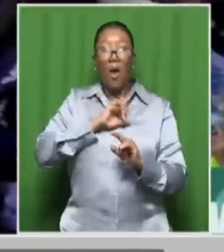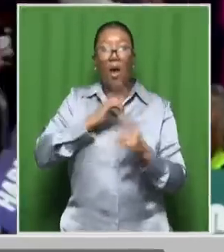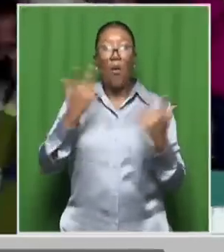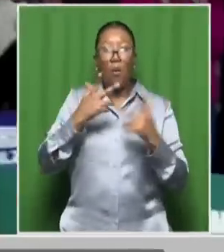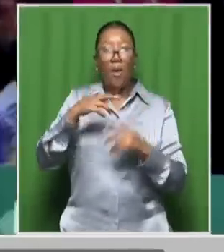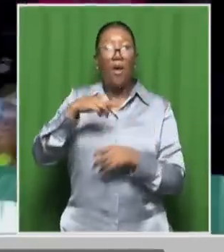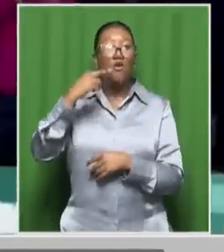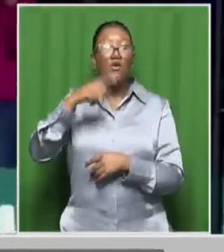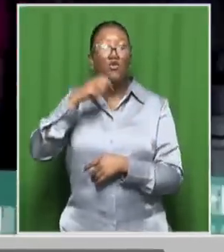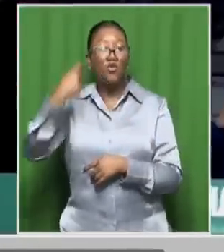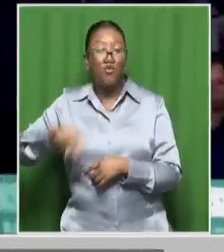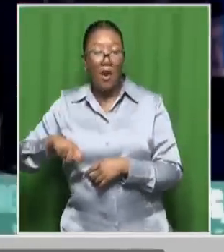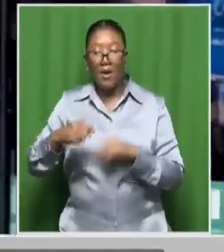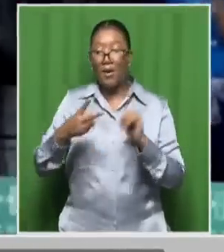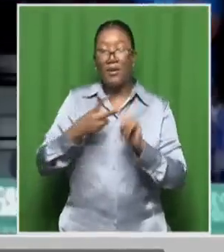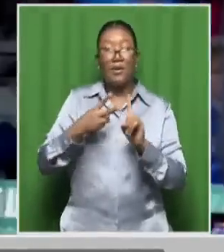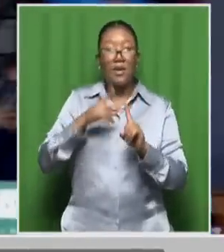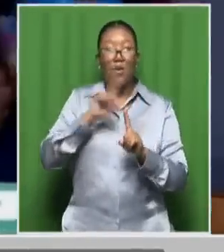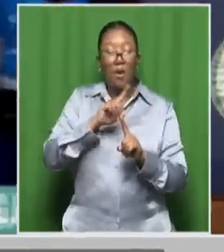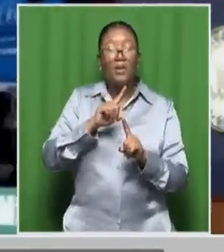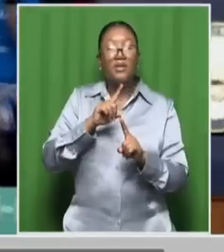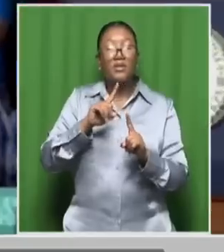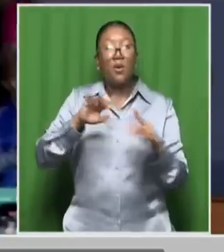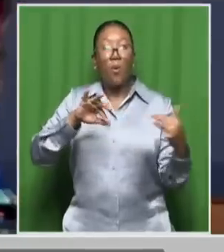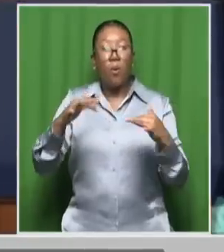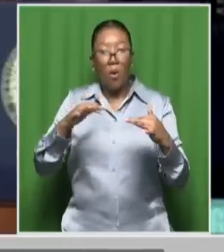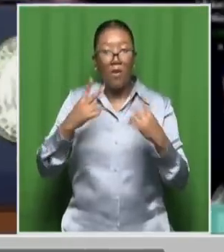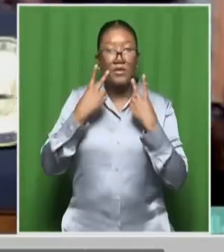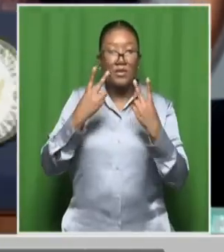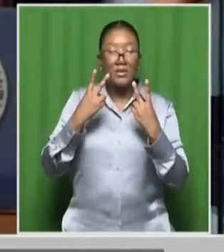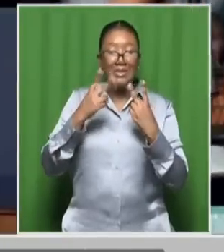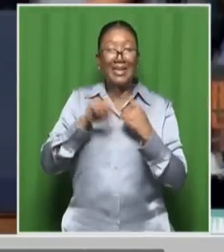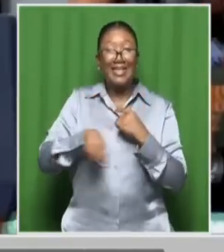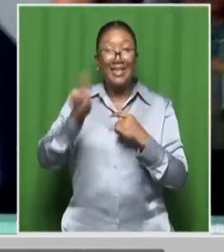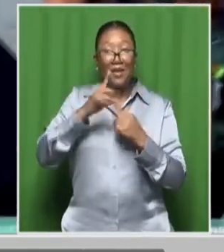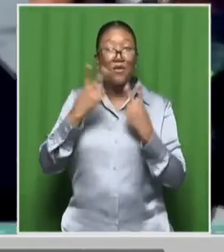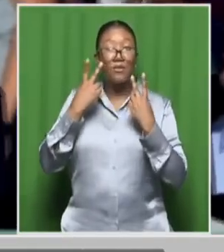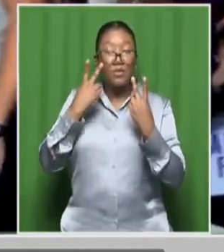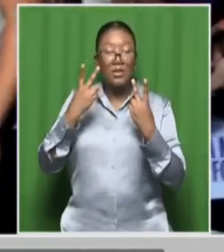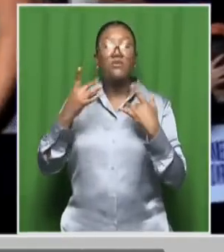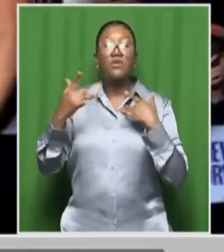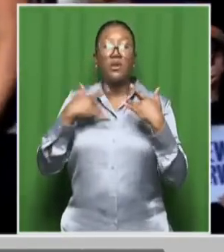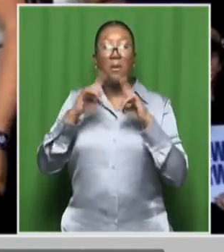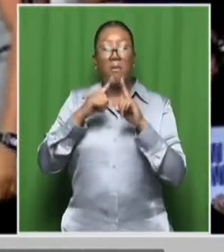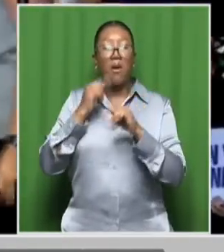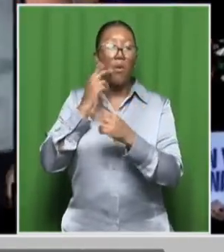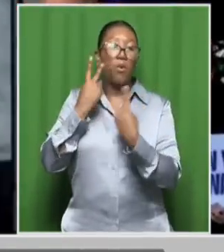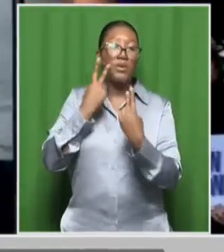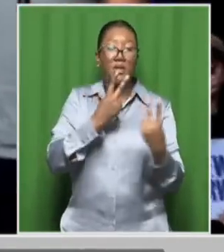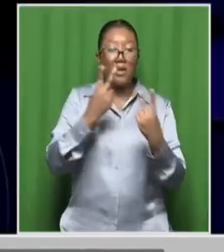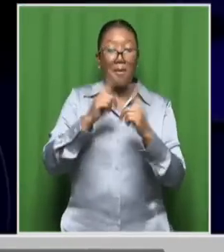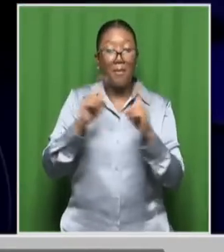the current situation in the Middle East. So those will be issues to watch. But generally,